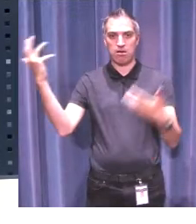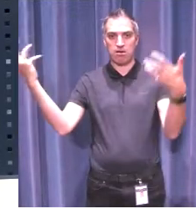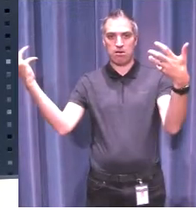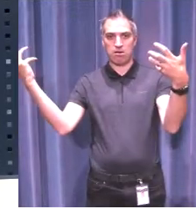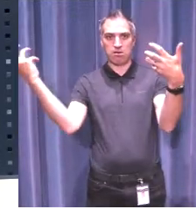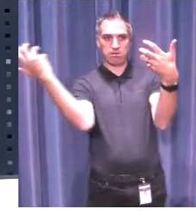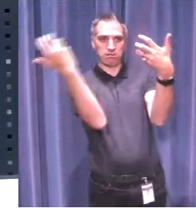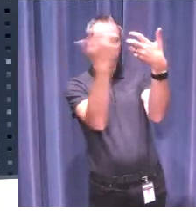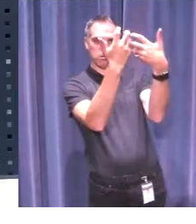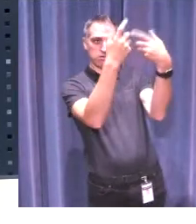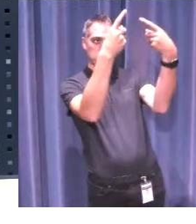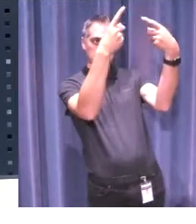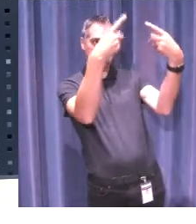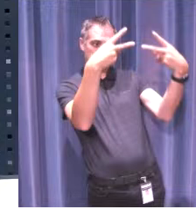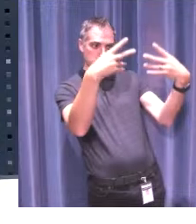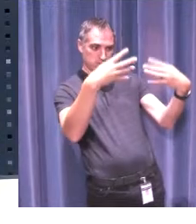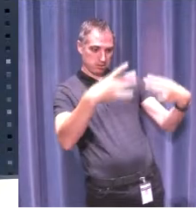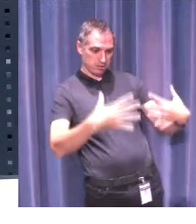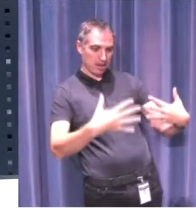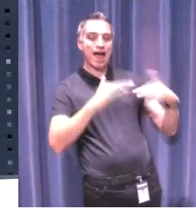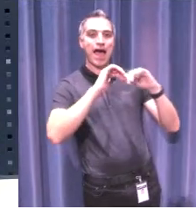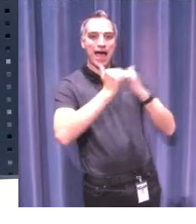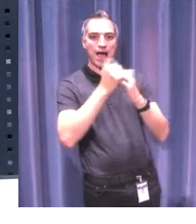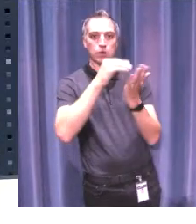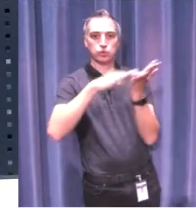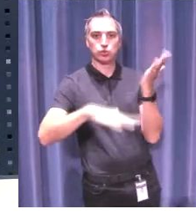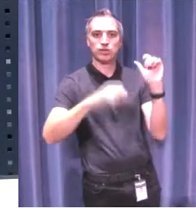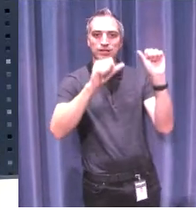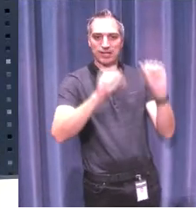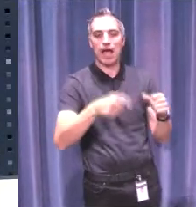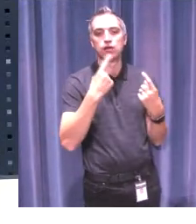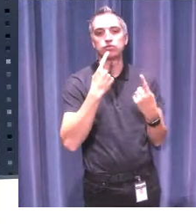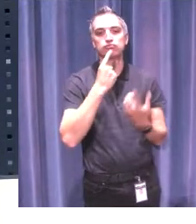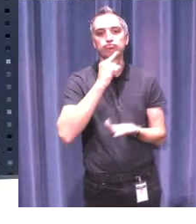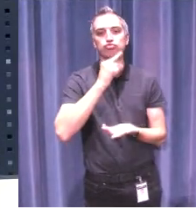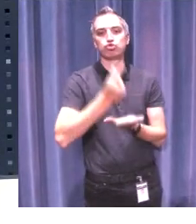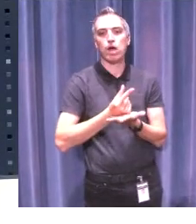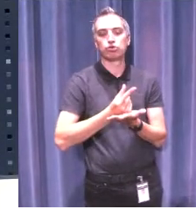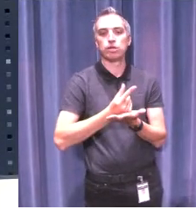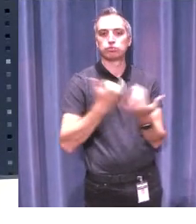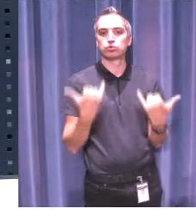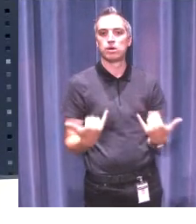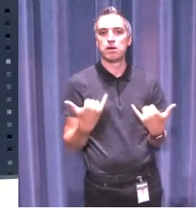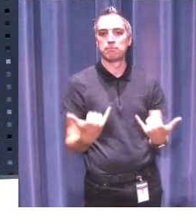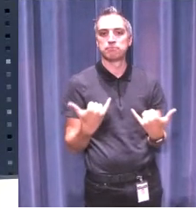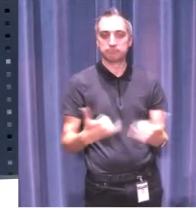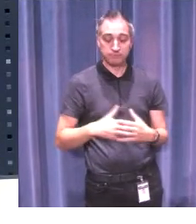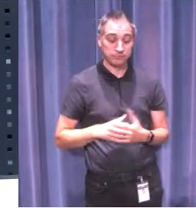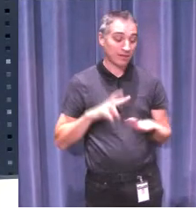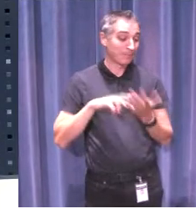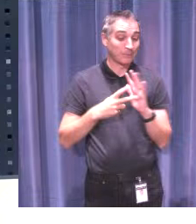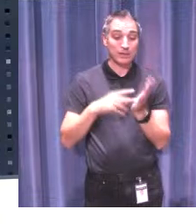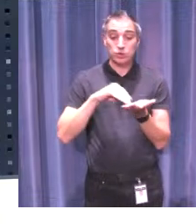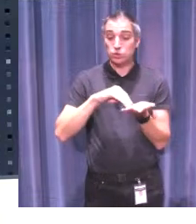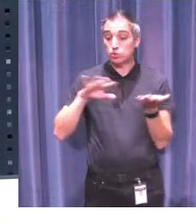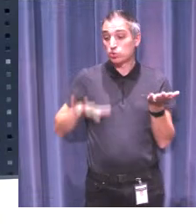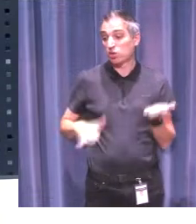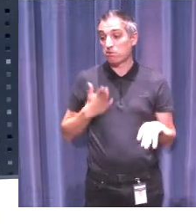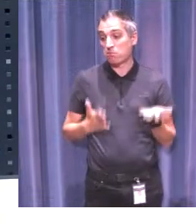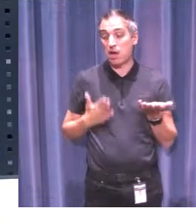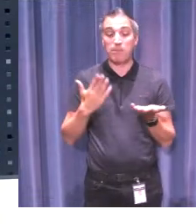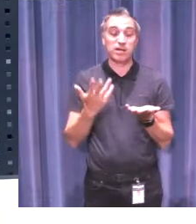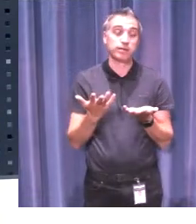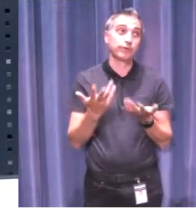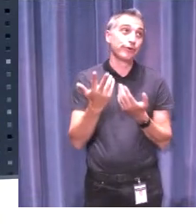how a student can graduate today. And so right now, if a student who had been here, let's say 3